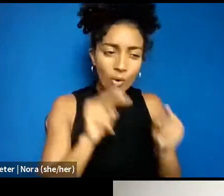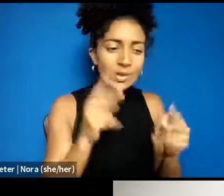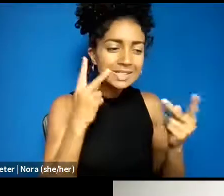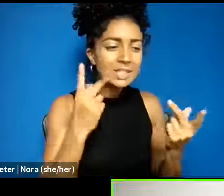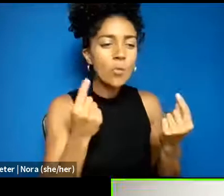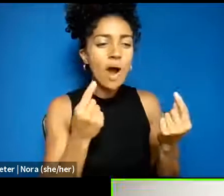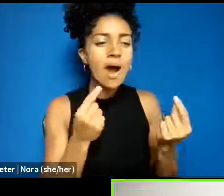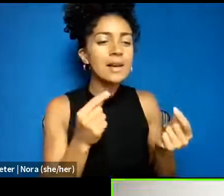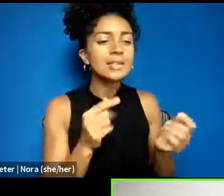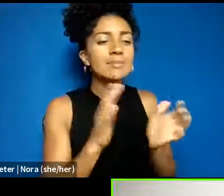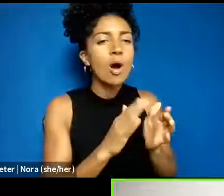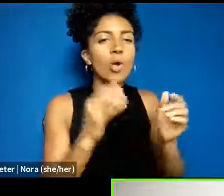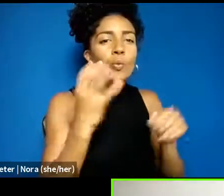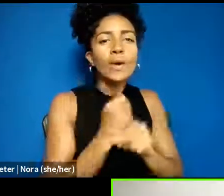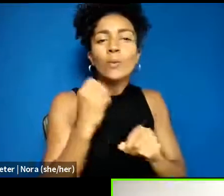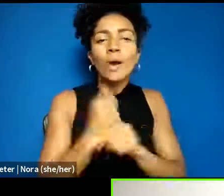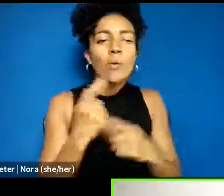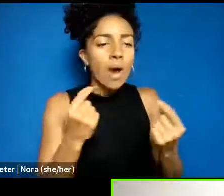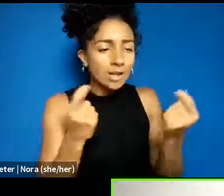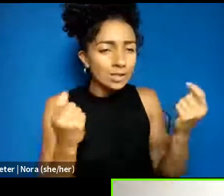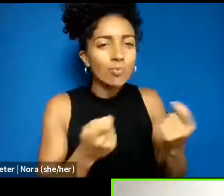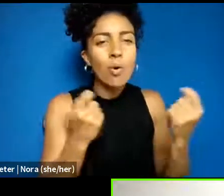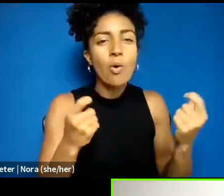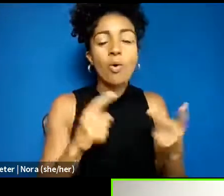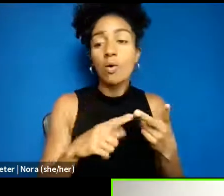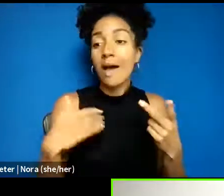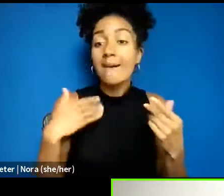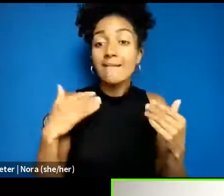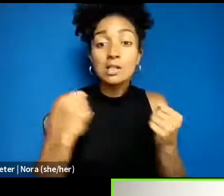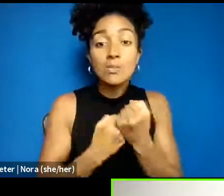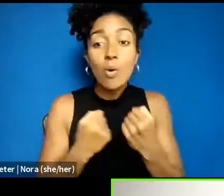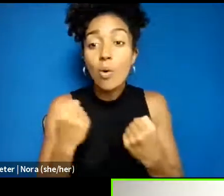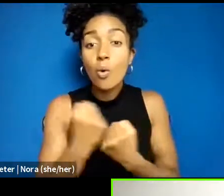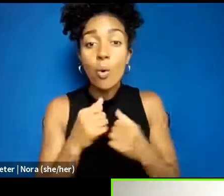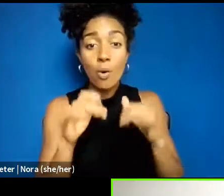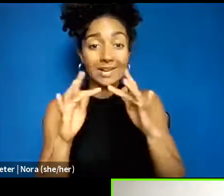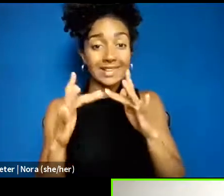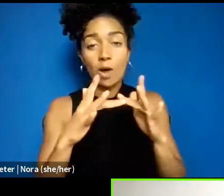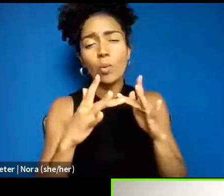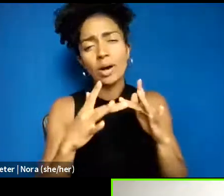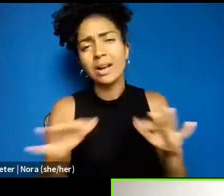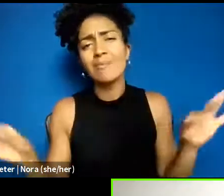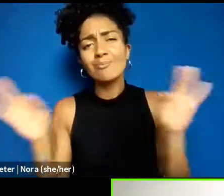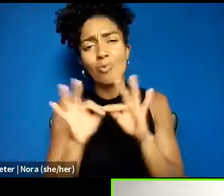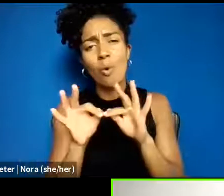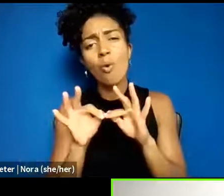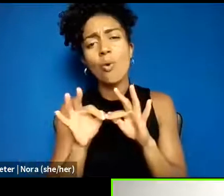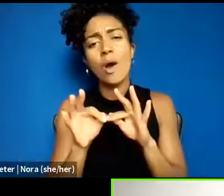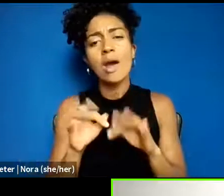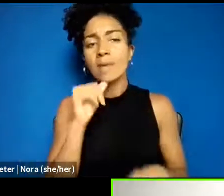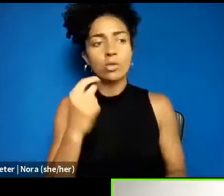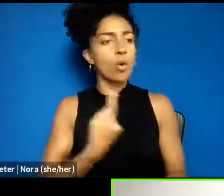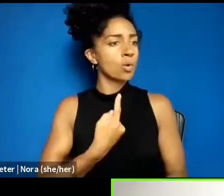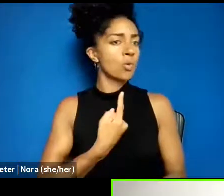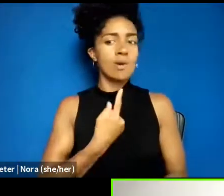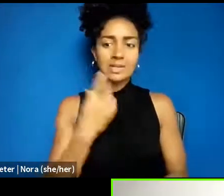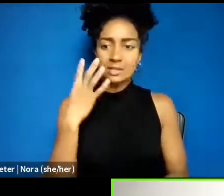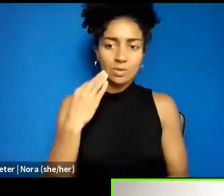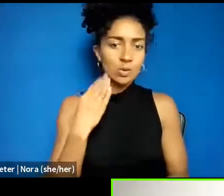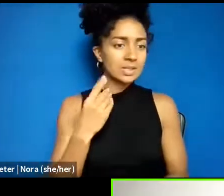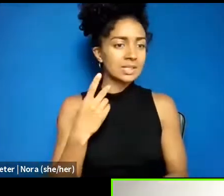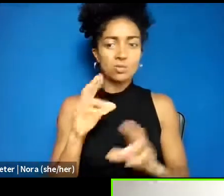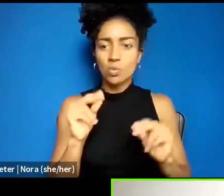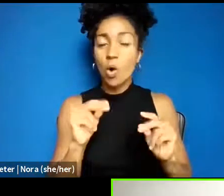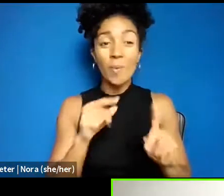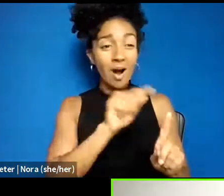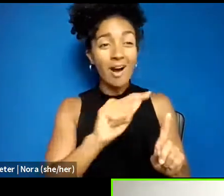allows support to know that you're not the only one going through this, and talking about it makes a huge difference.